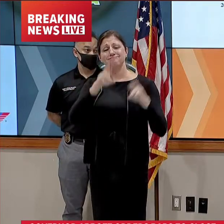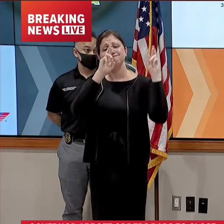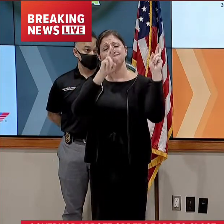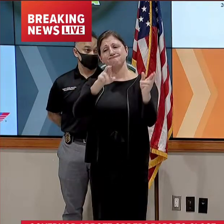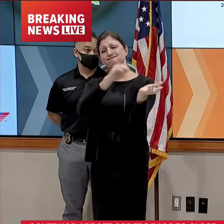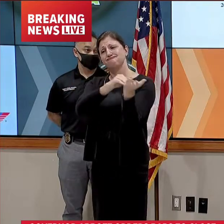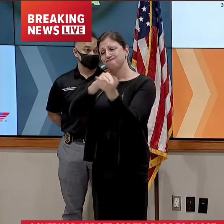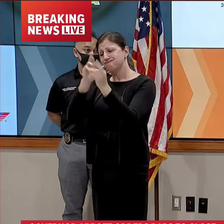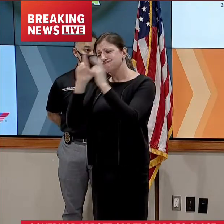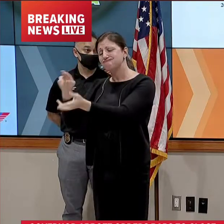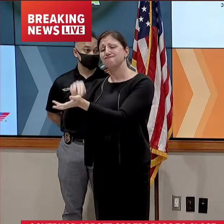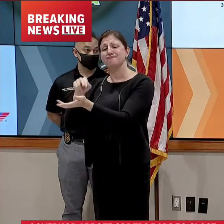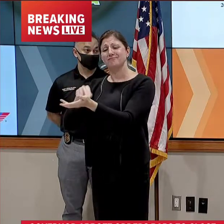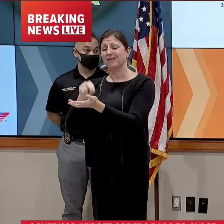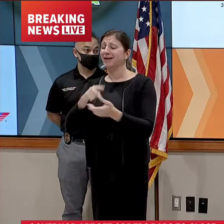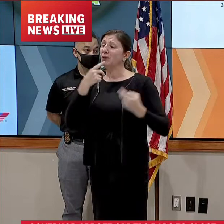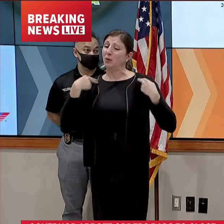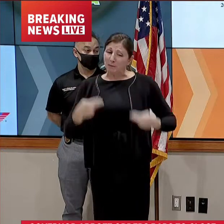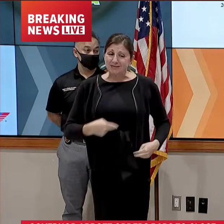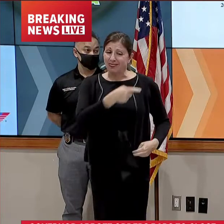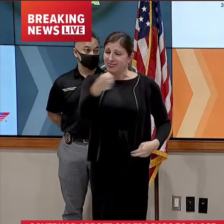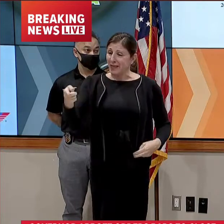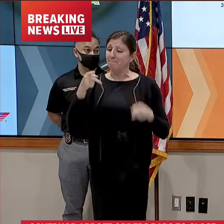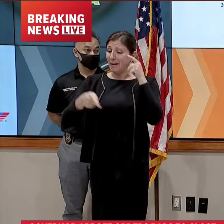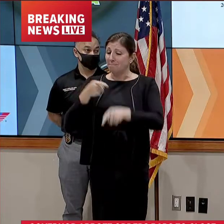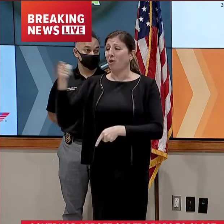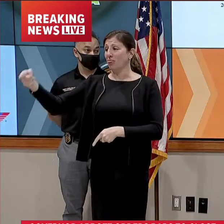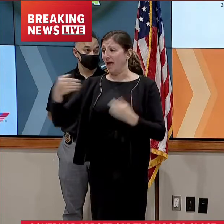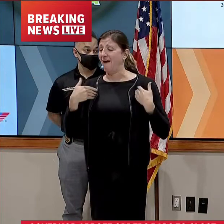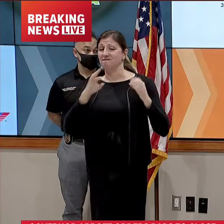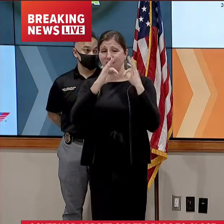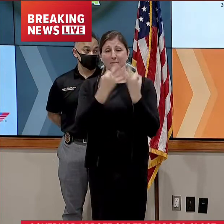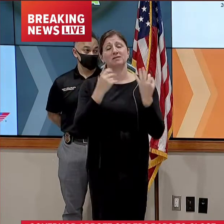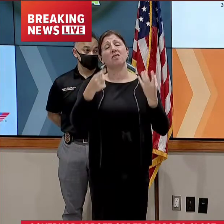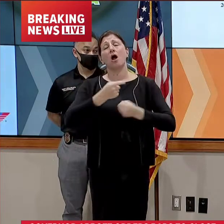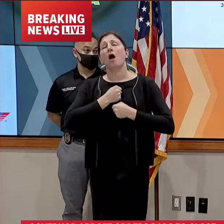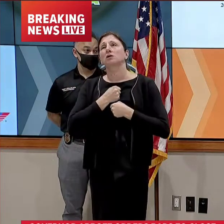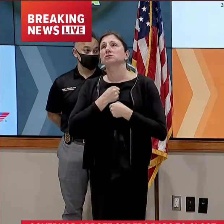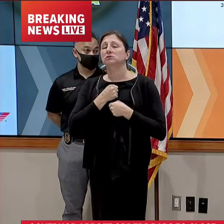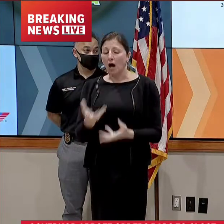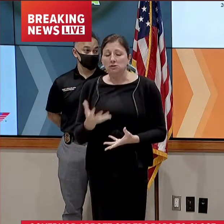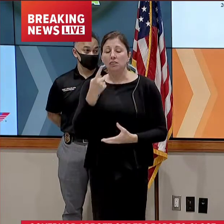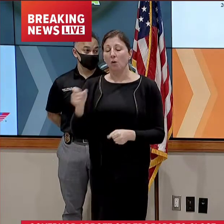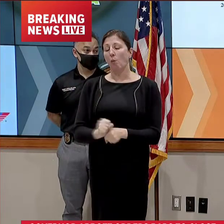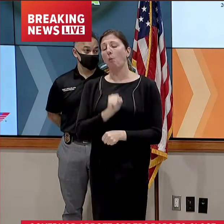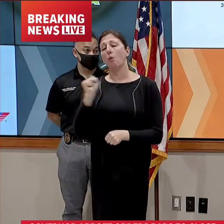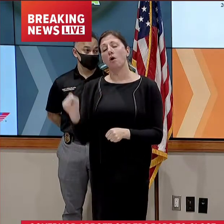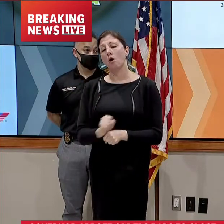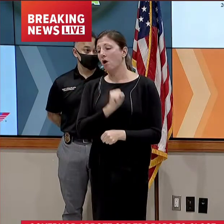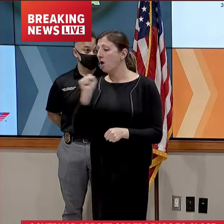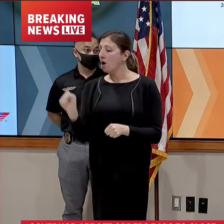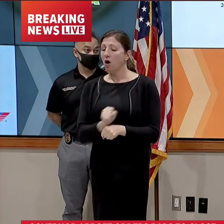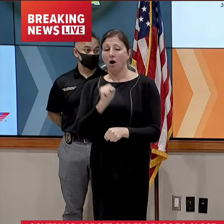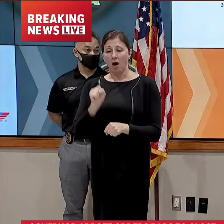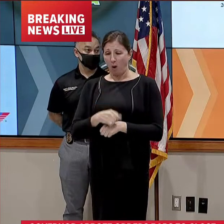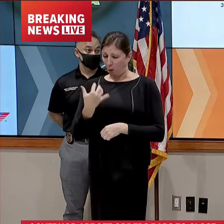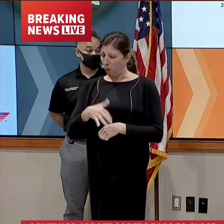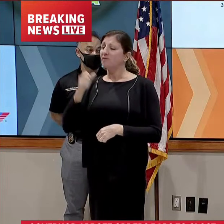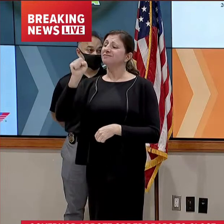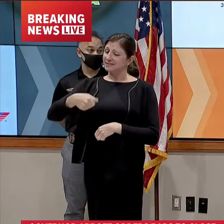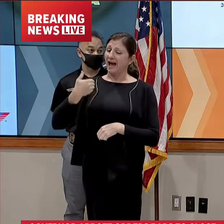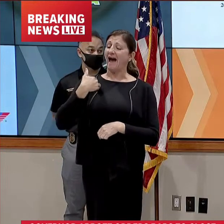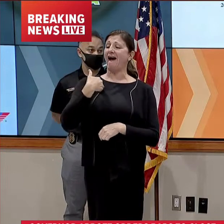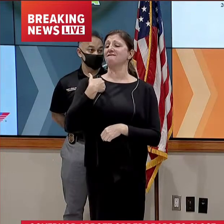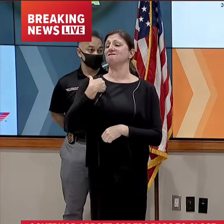workers. They're humans. They're people. They have families too. They're exhausted. They've been working this whole time. And yes, we have a reserve